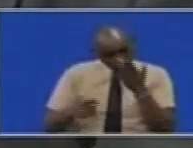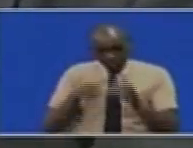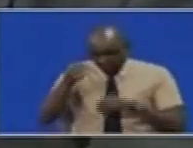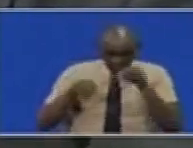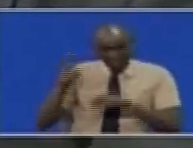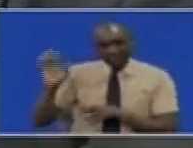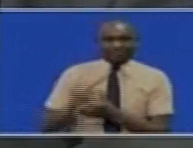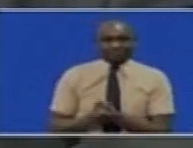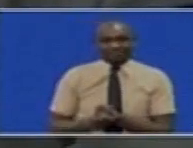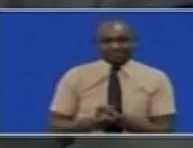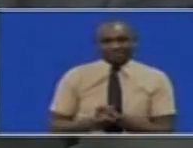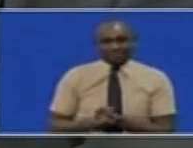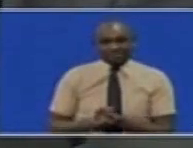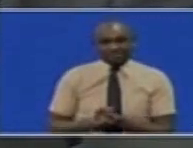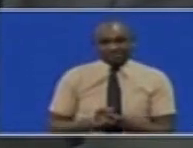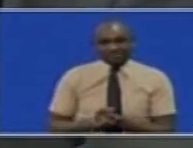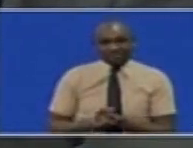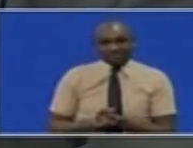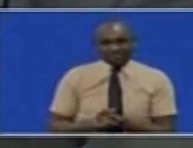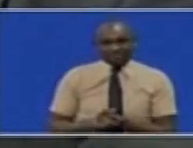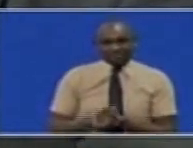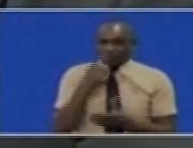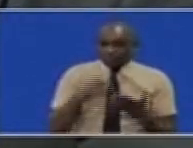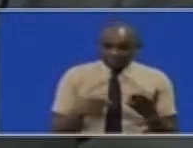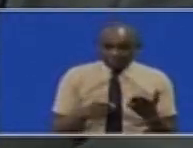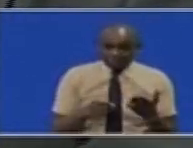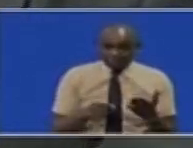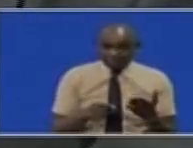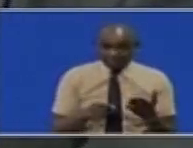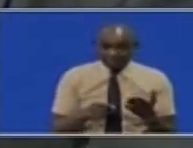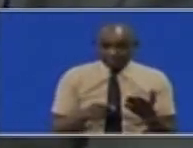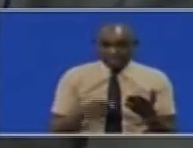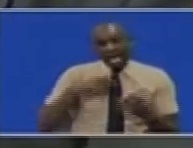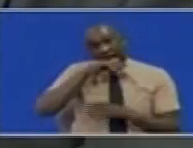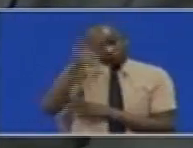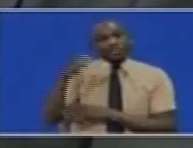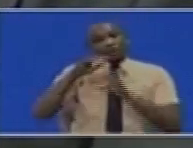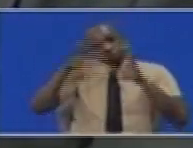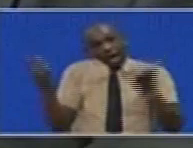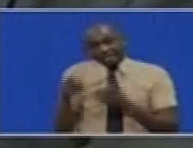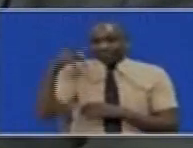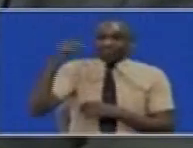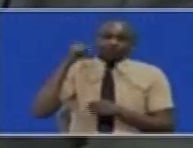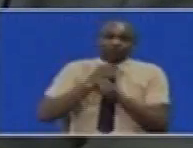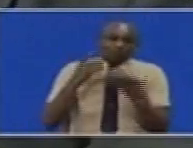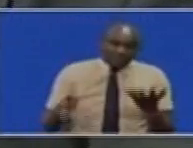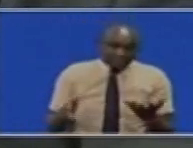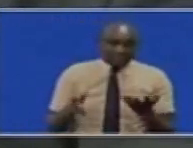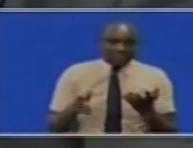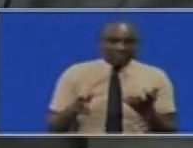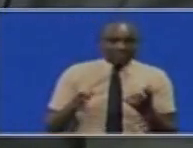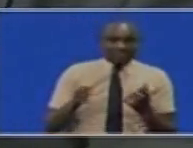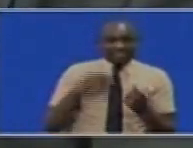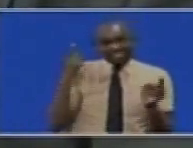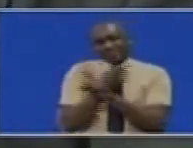of, if you remember what Moi kept on saying, the outside world is trying to influence Kenyan politics, the outside world, the embassies